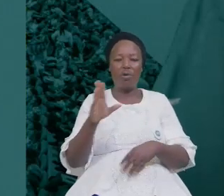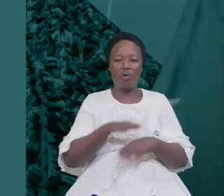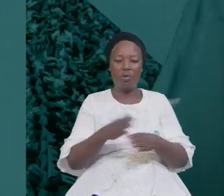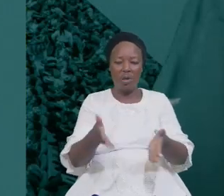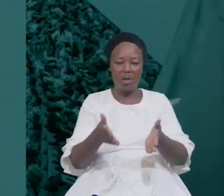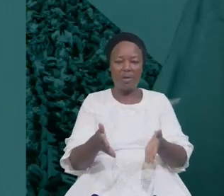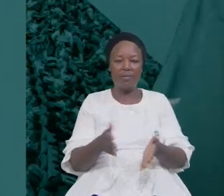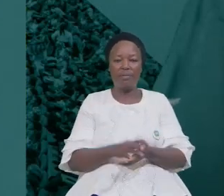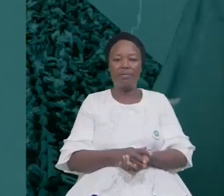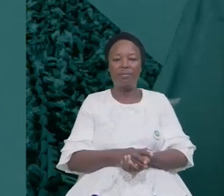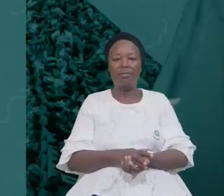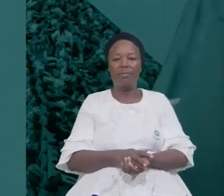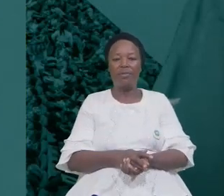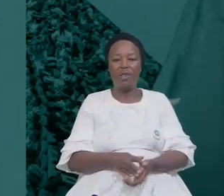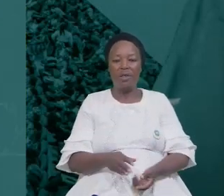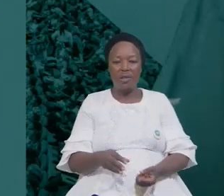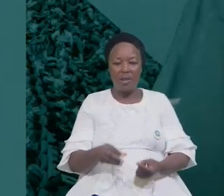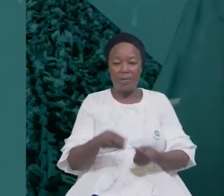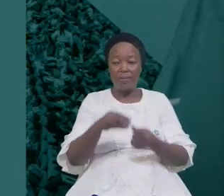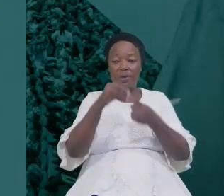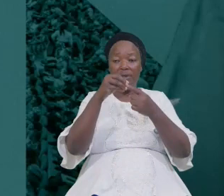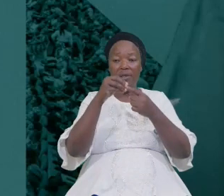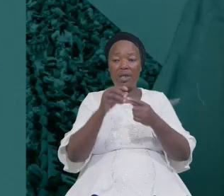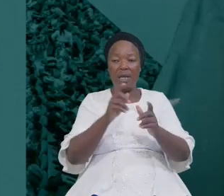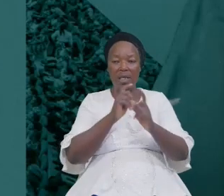Special packages await you there.